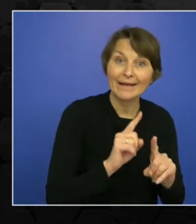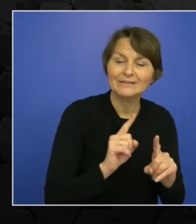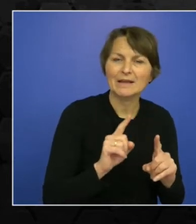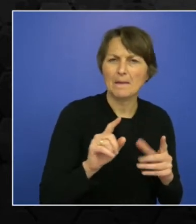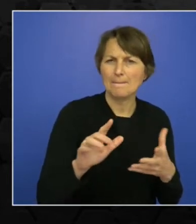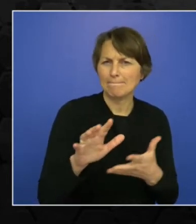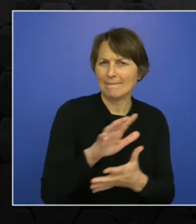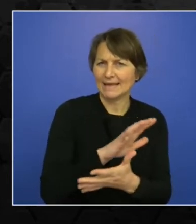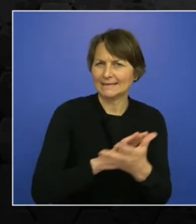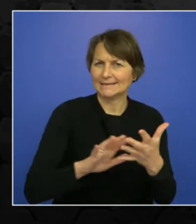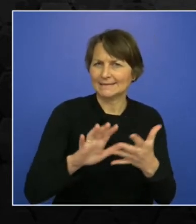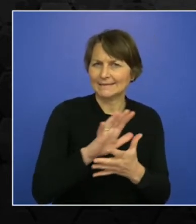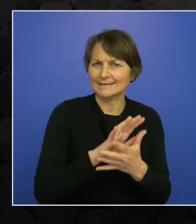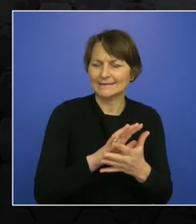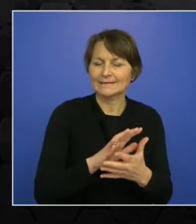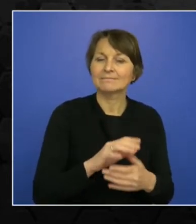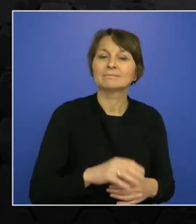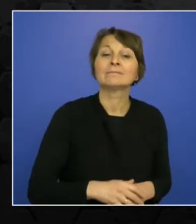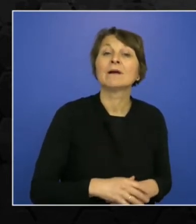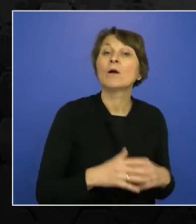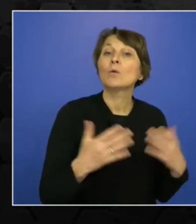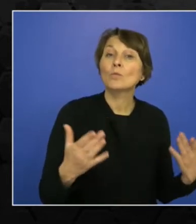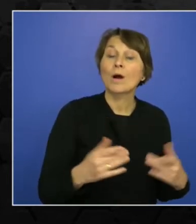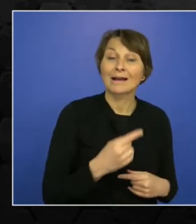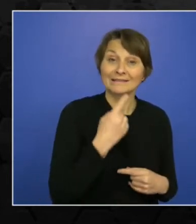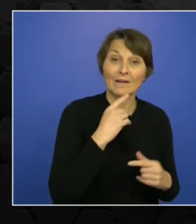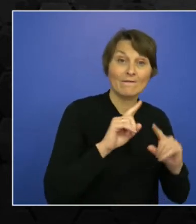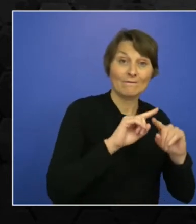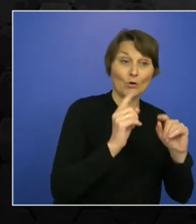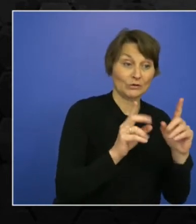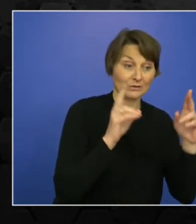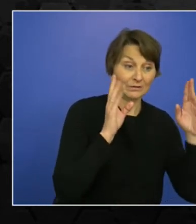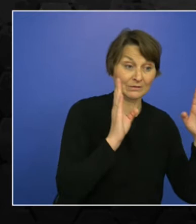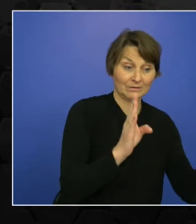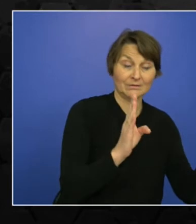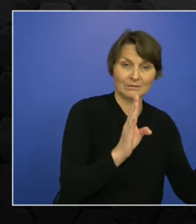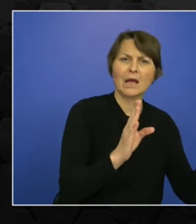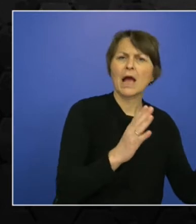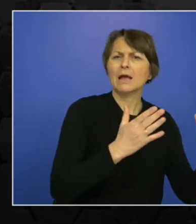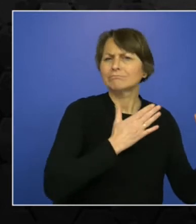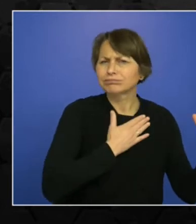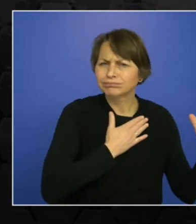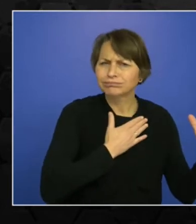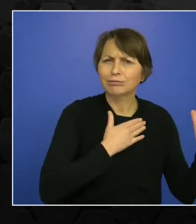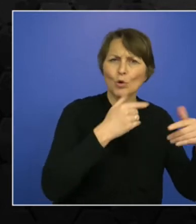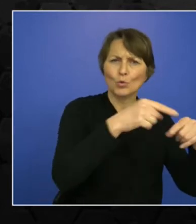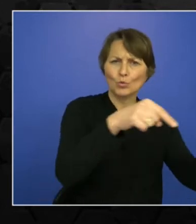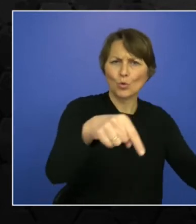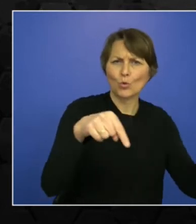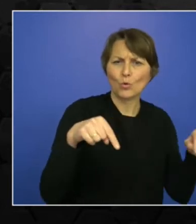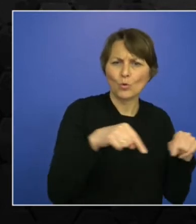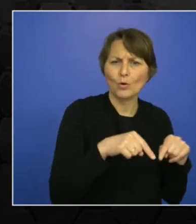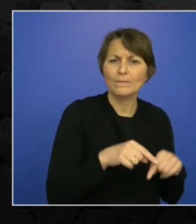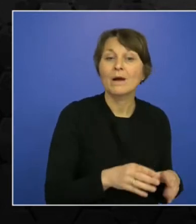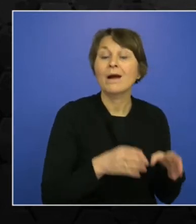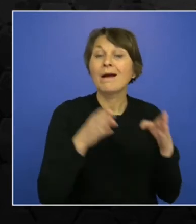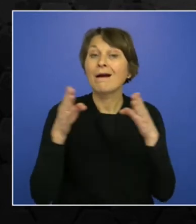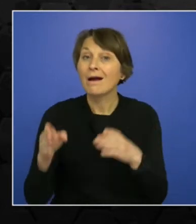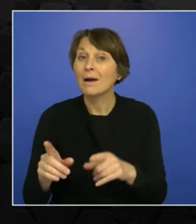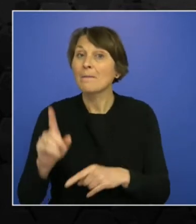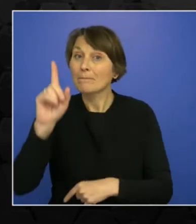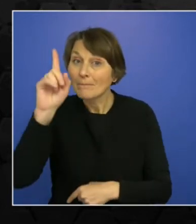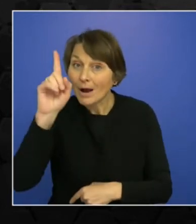mixed because we're saying, oh, I love the room, but however, I hated the customer service or I didn't like it.